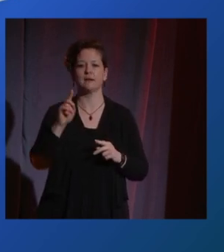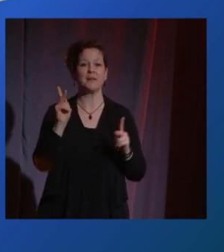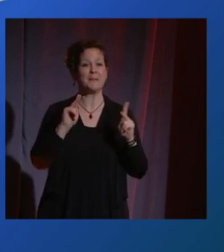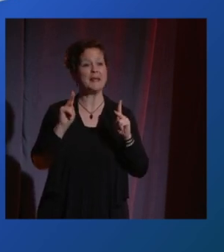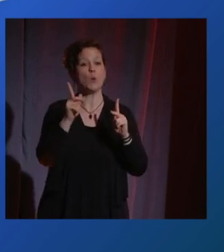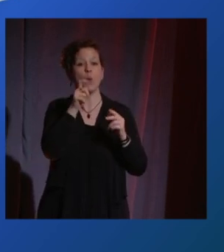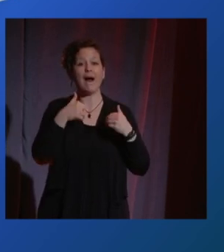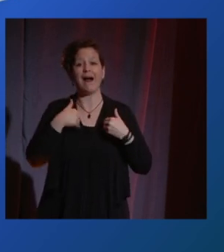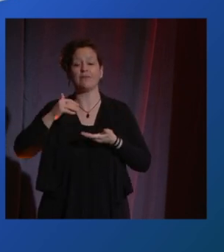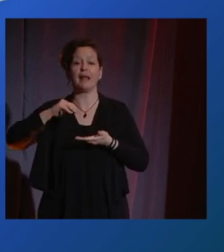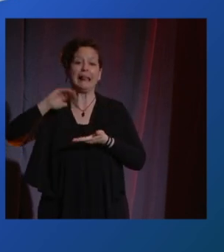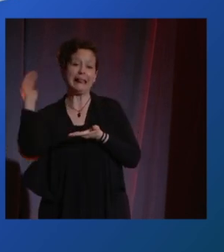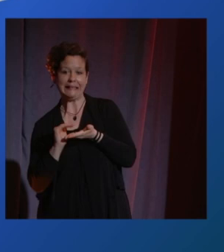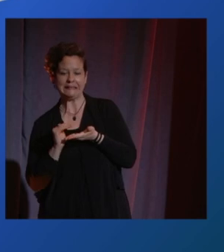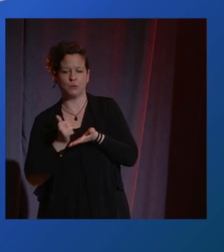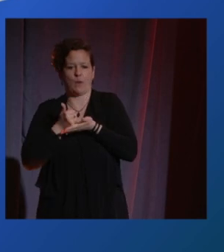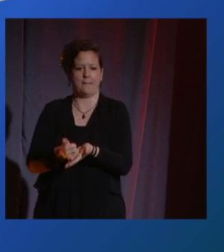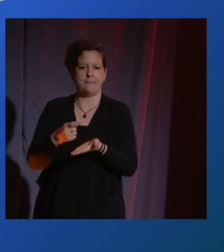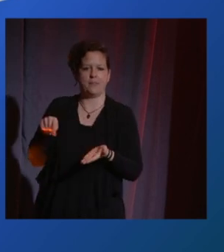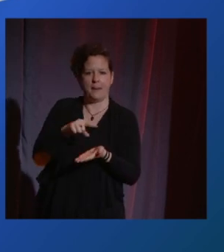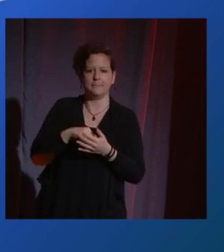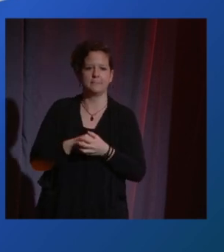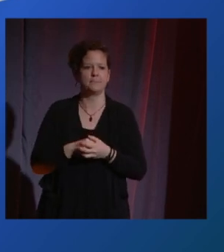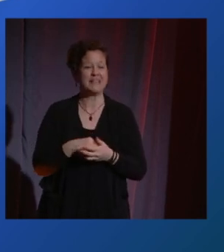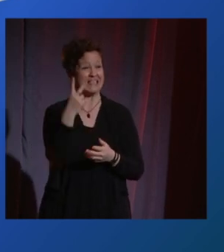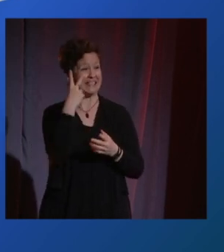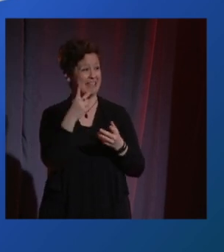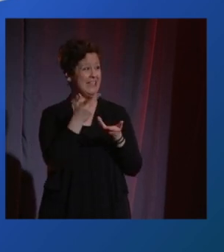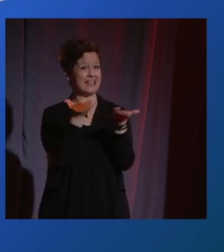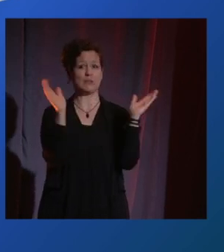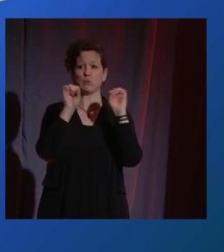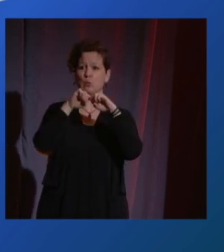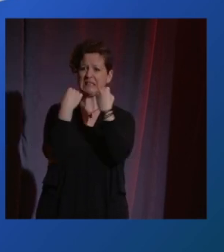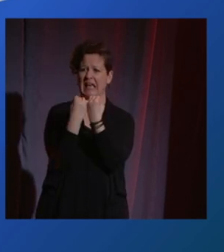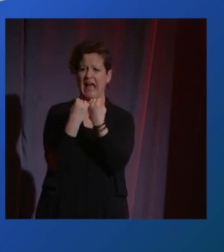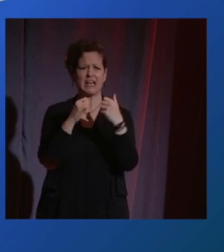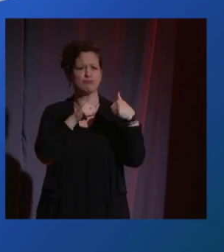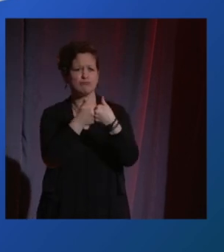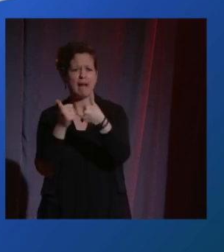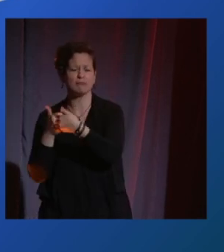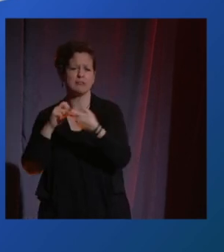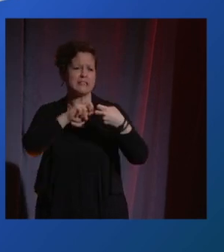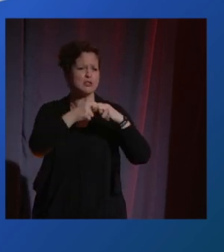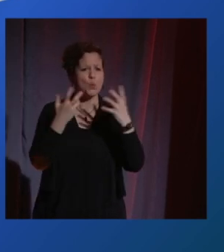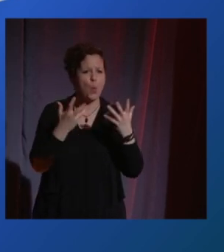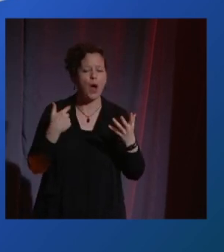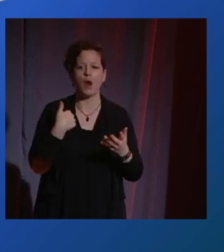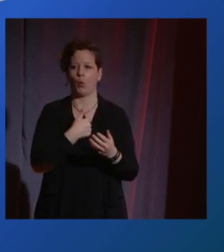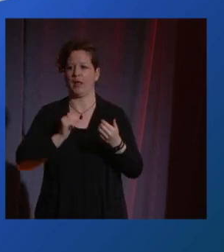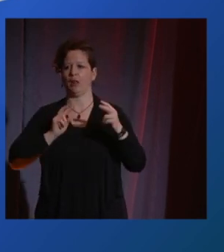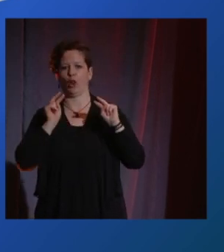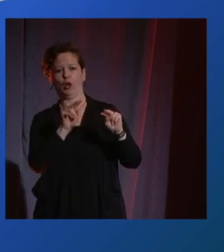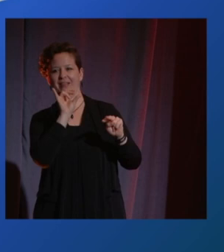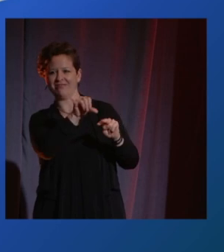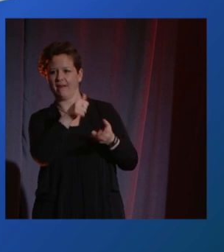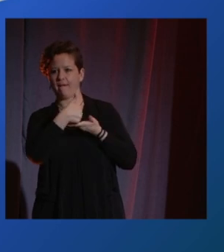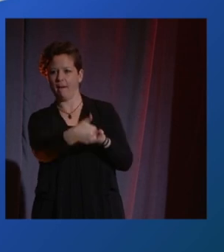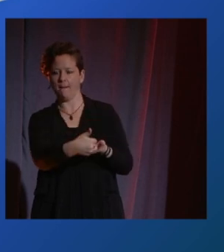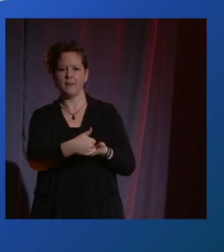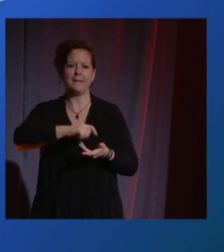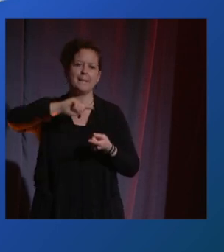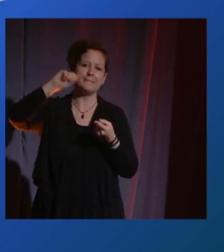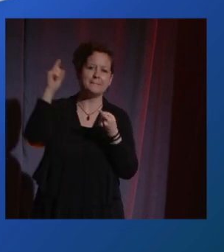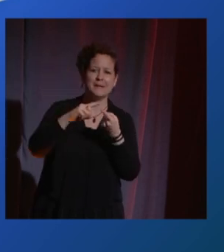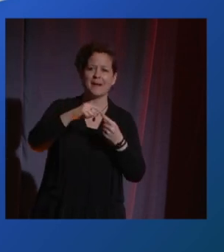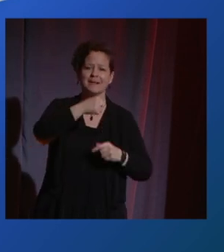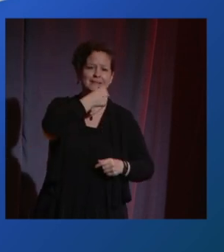social problems being able to address them to have the tools to address them to minimize uh suffering and m